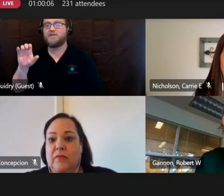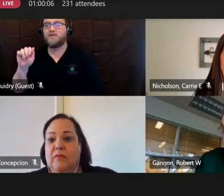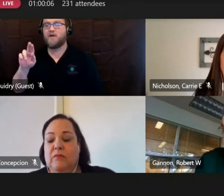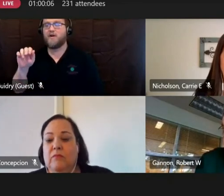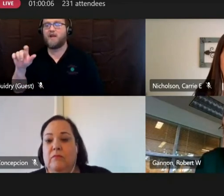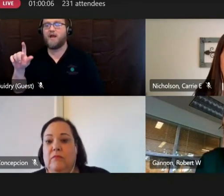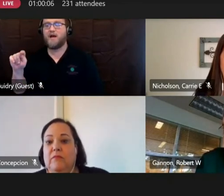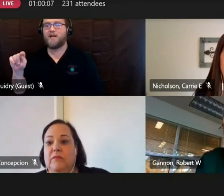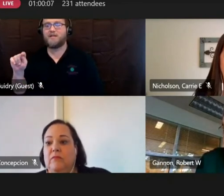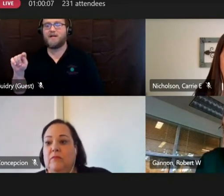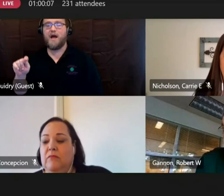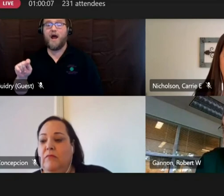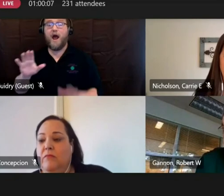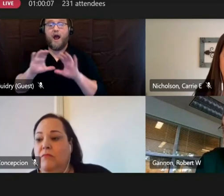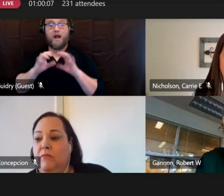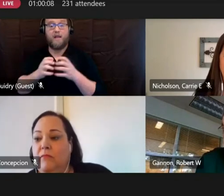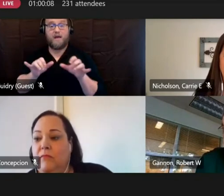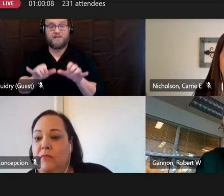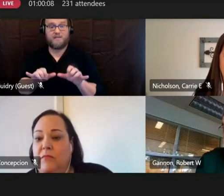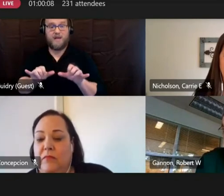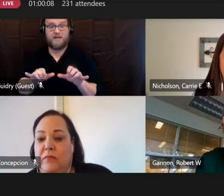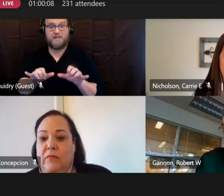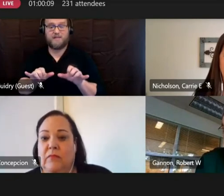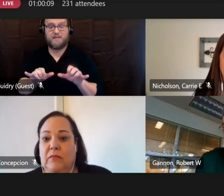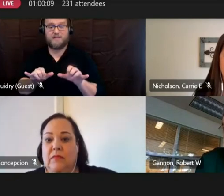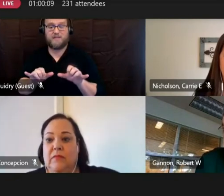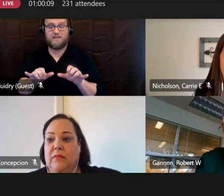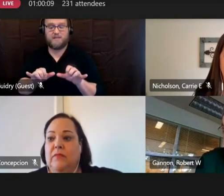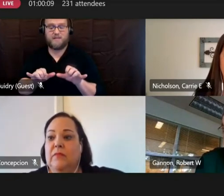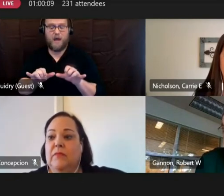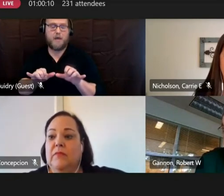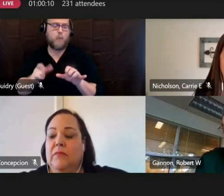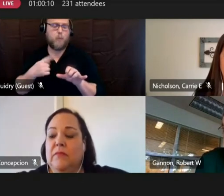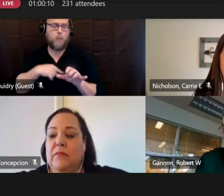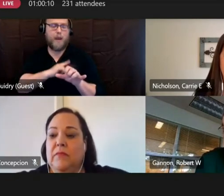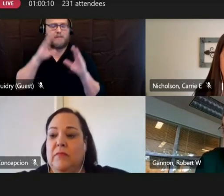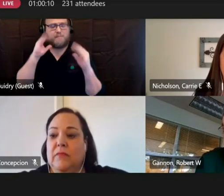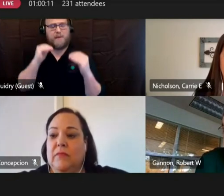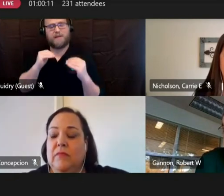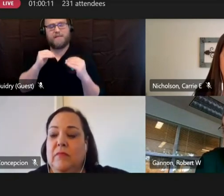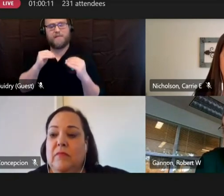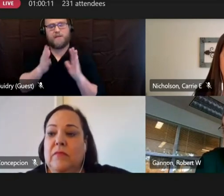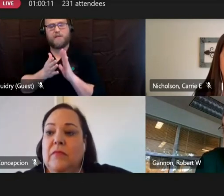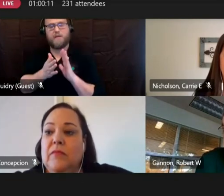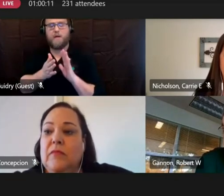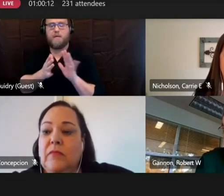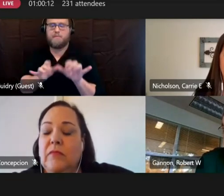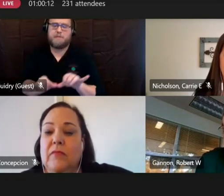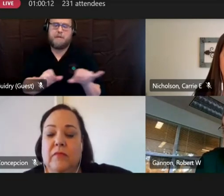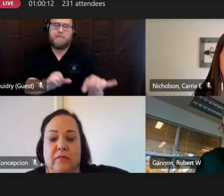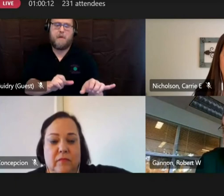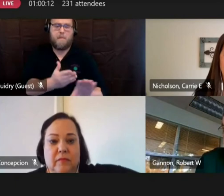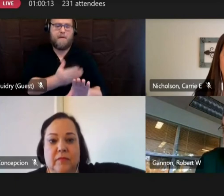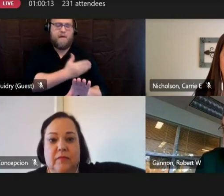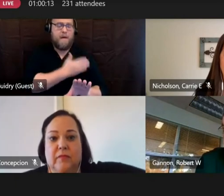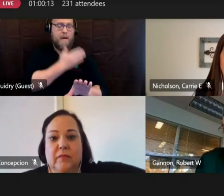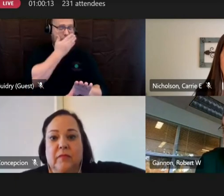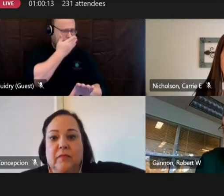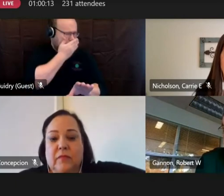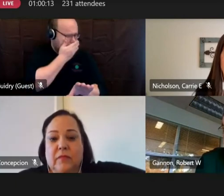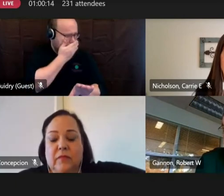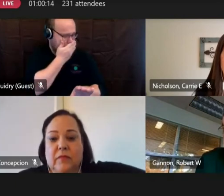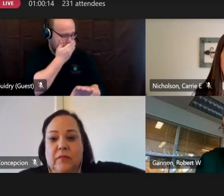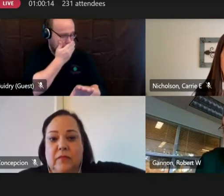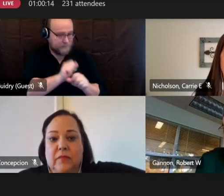are right now, to what they were pre-pandemic. So we don't have any specific guidance yet about what